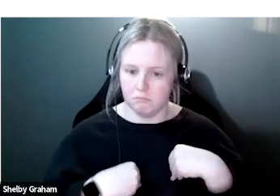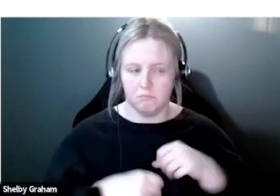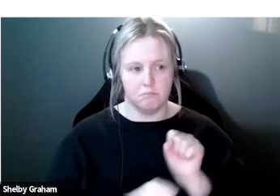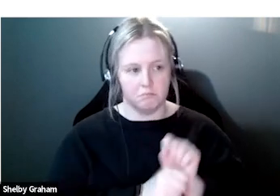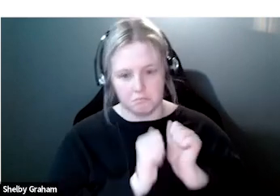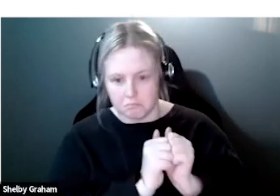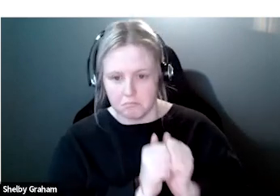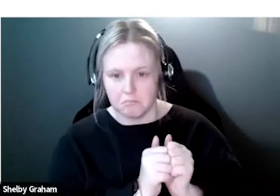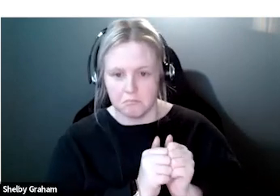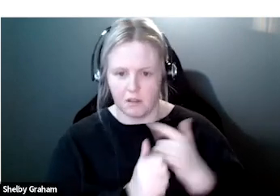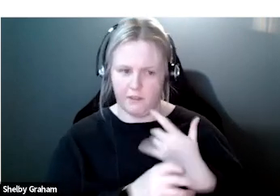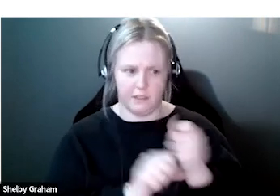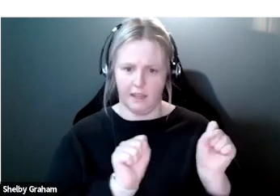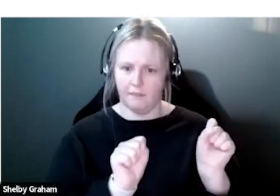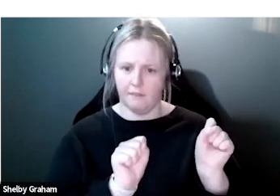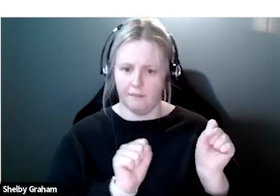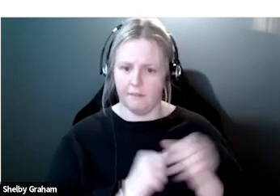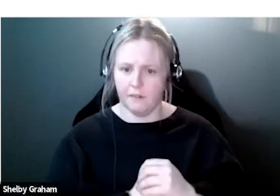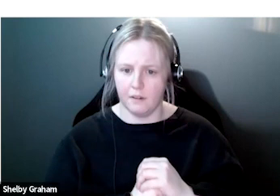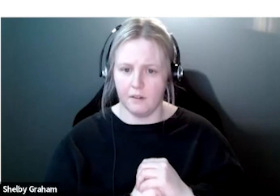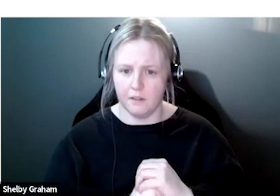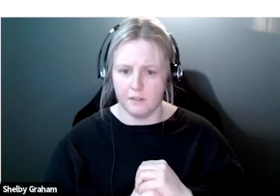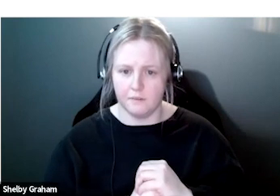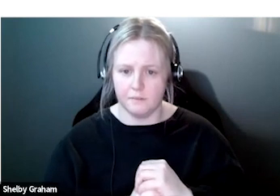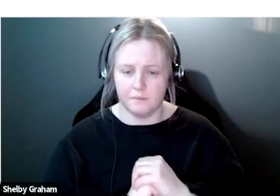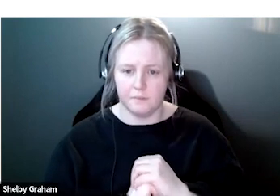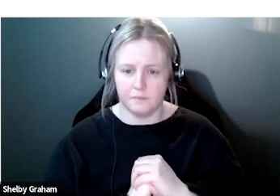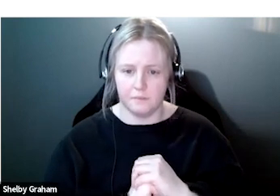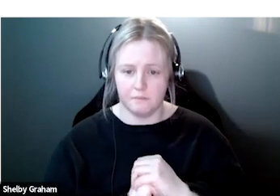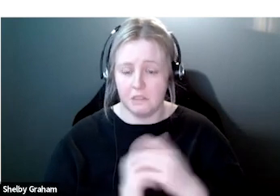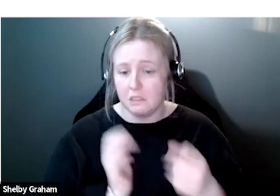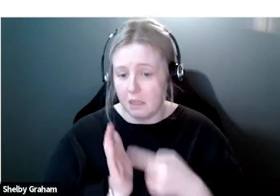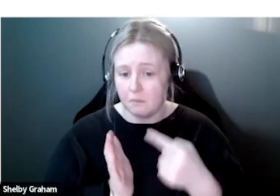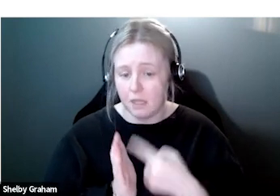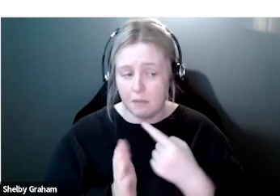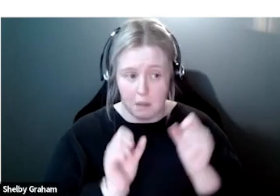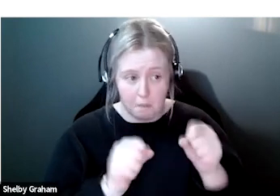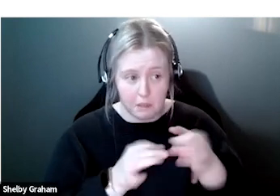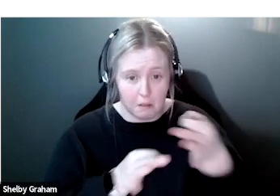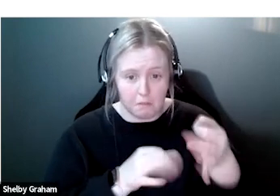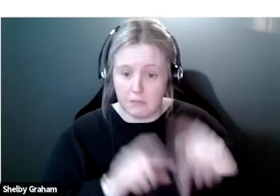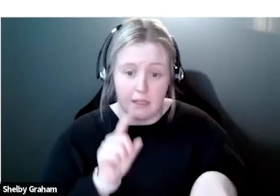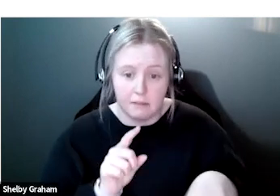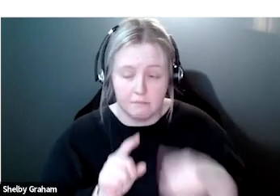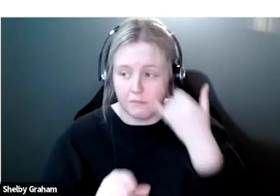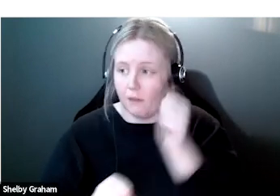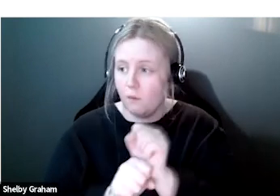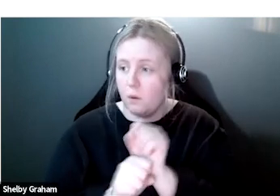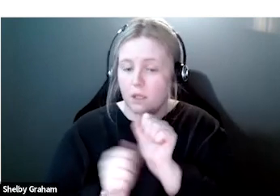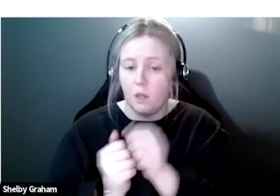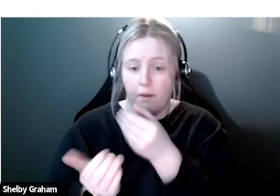collaboration, safety. There are times when I know that that's not possible, such as with a funder. We work with lots of different